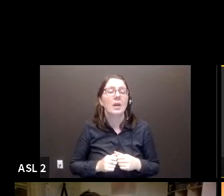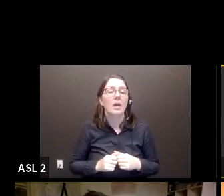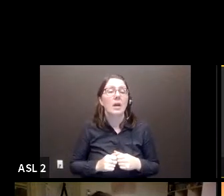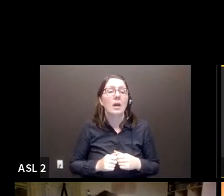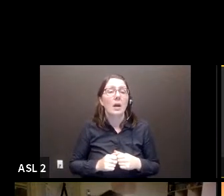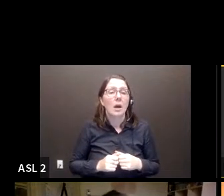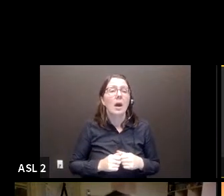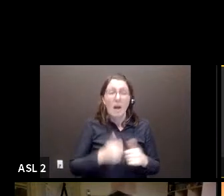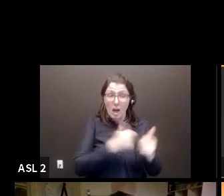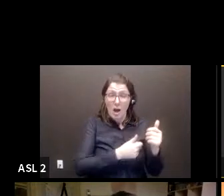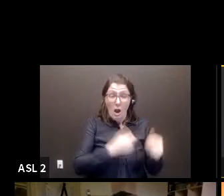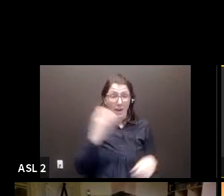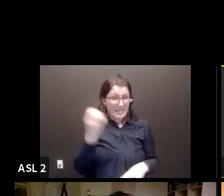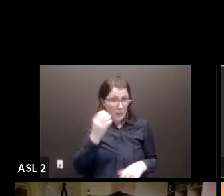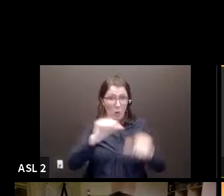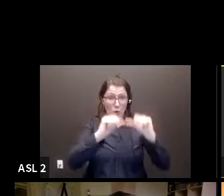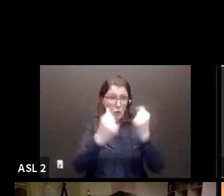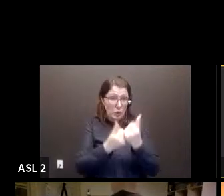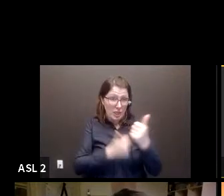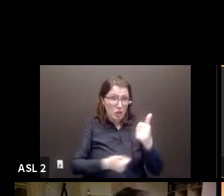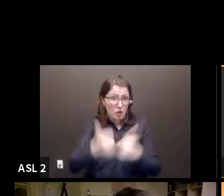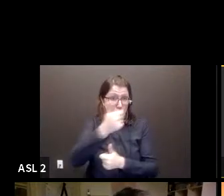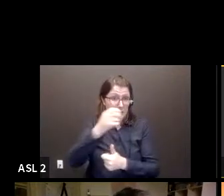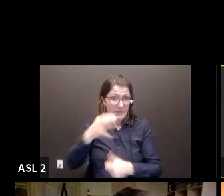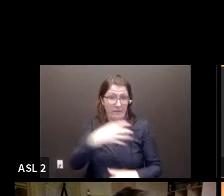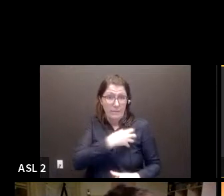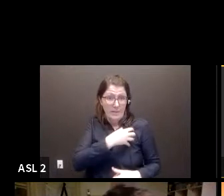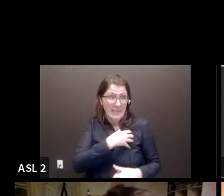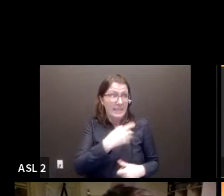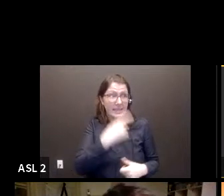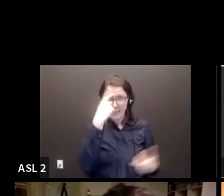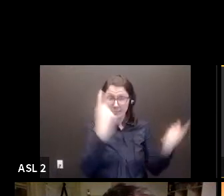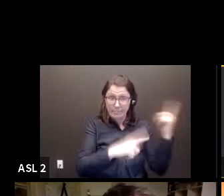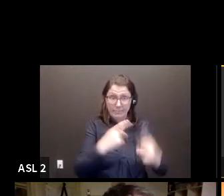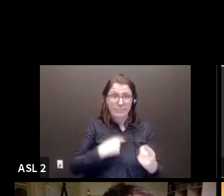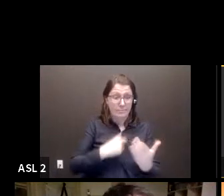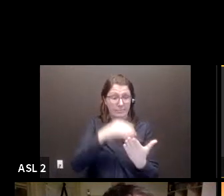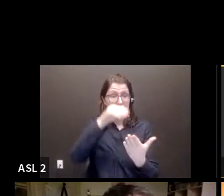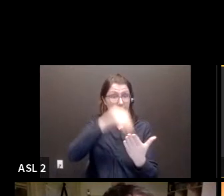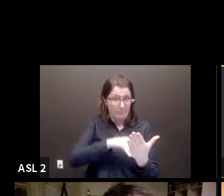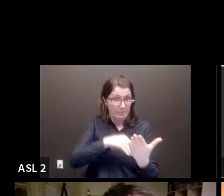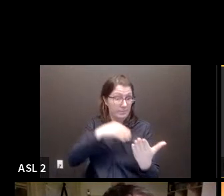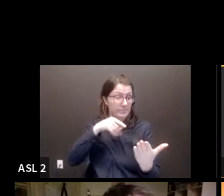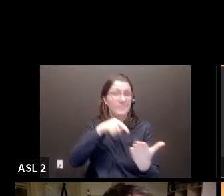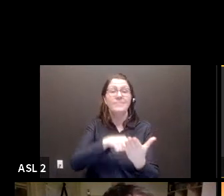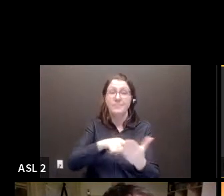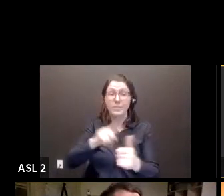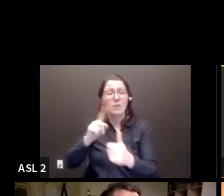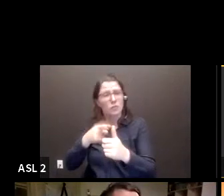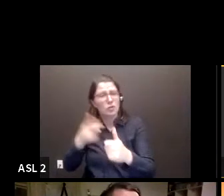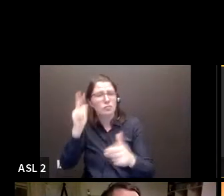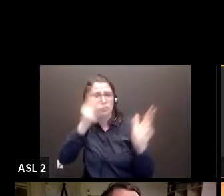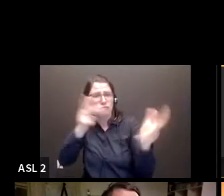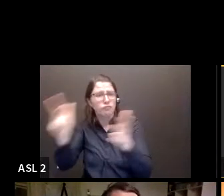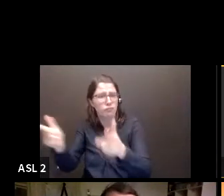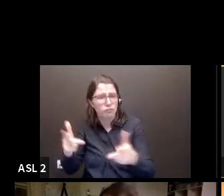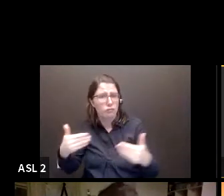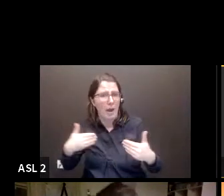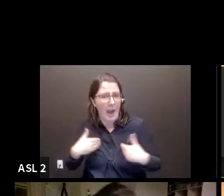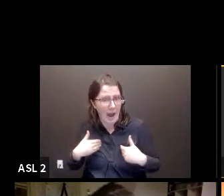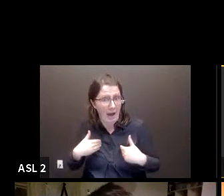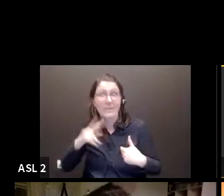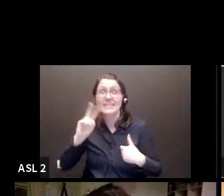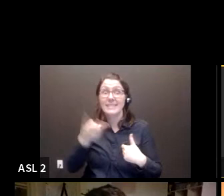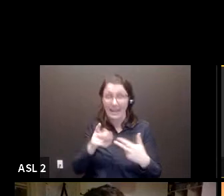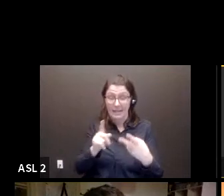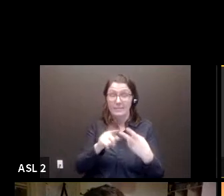association chiefs of police resolution was that the second part said after paying for the system expansion itself and its